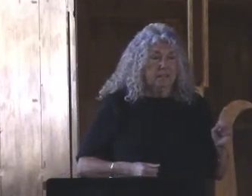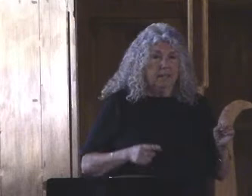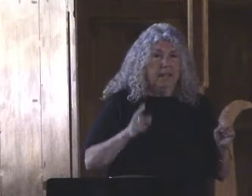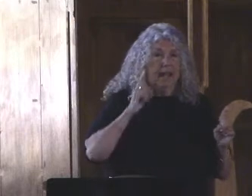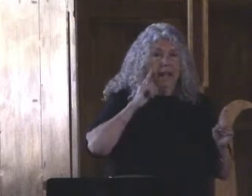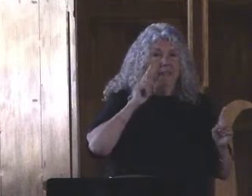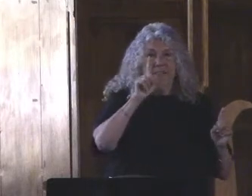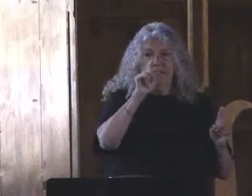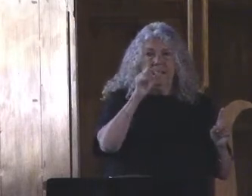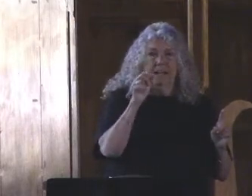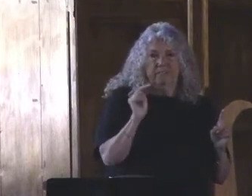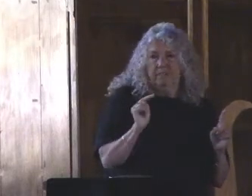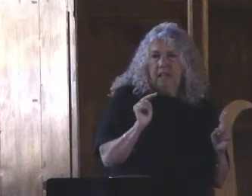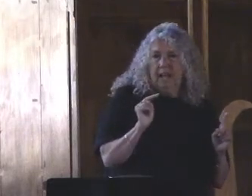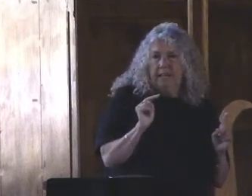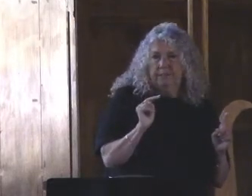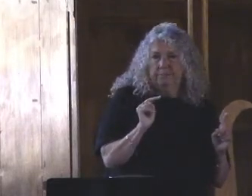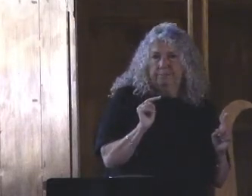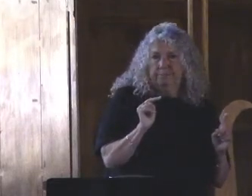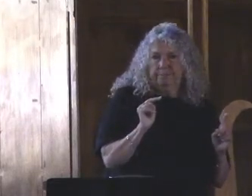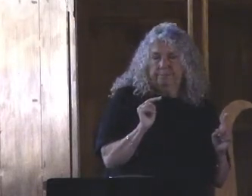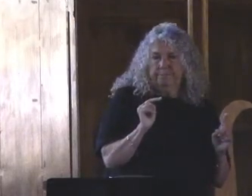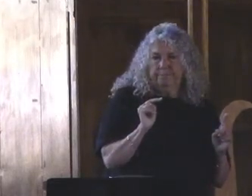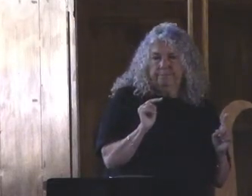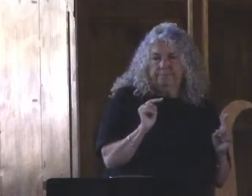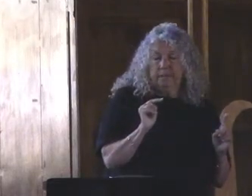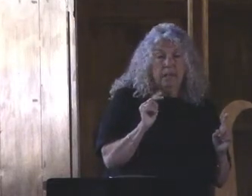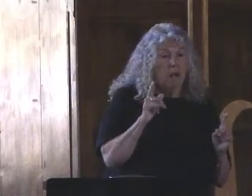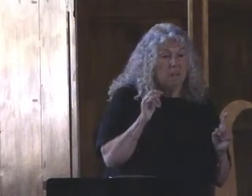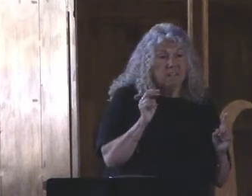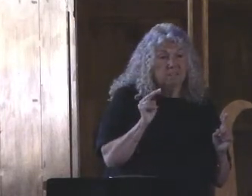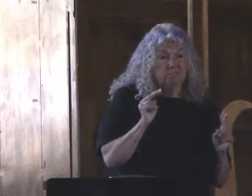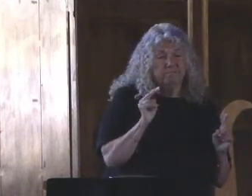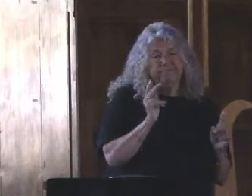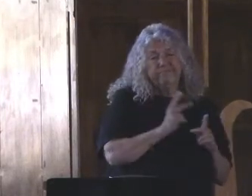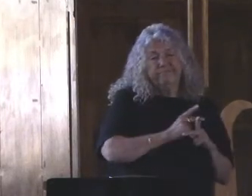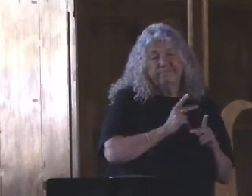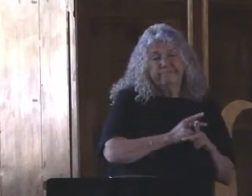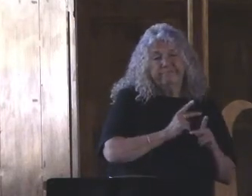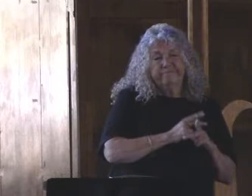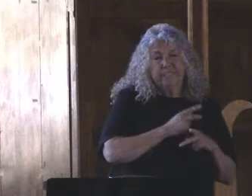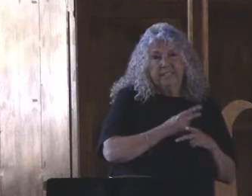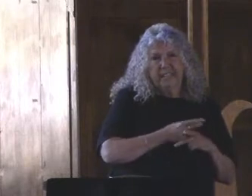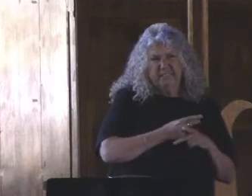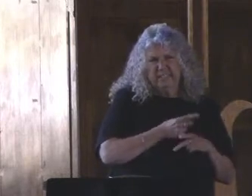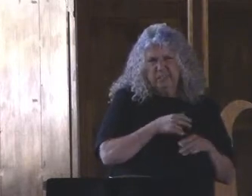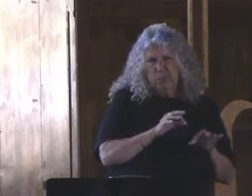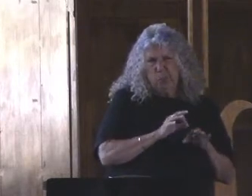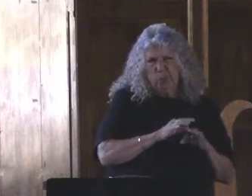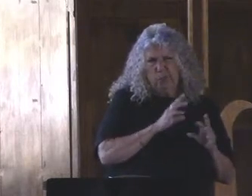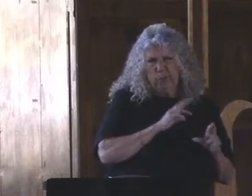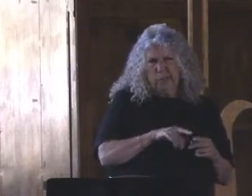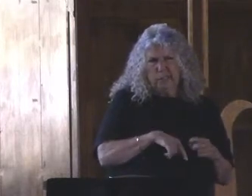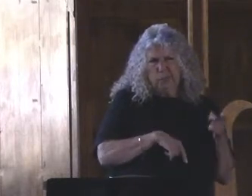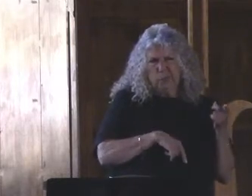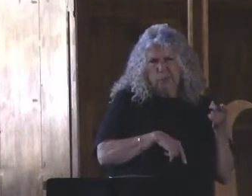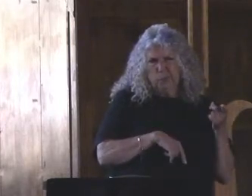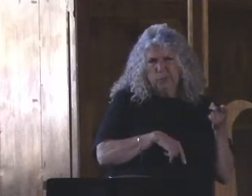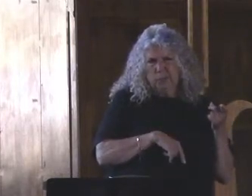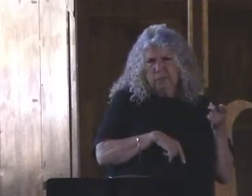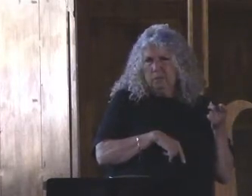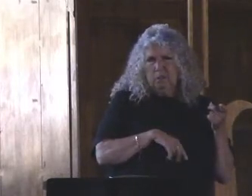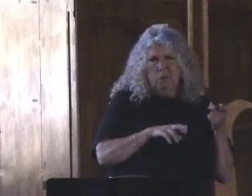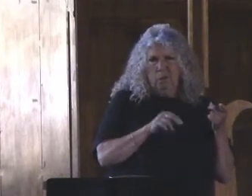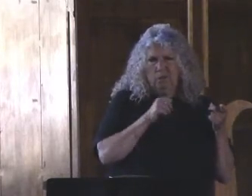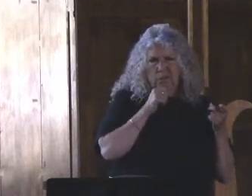Now think of a lion sitting in a clearing. A lion calculates carefully, is this worth reacting to